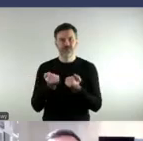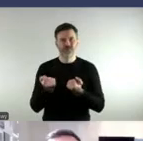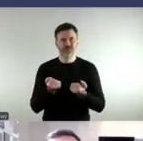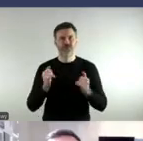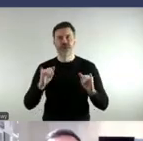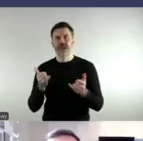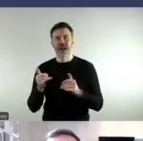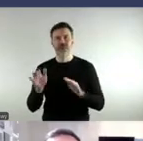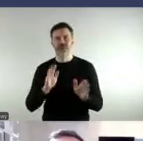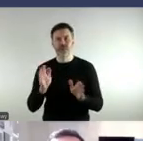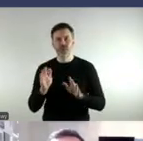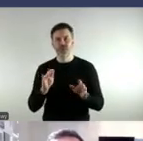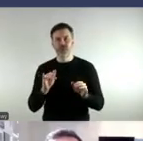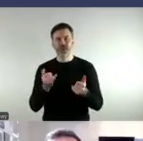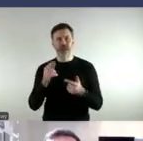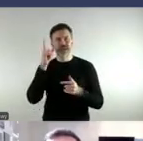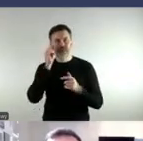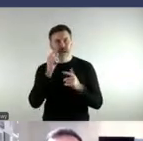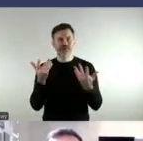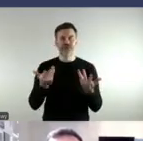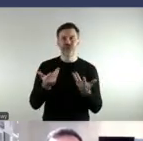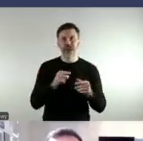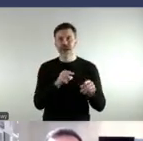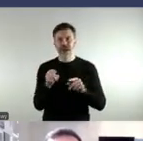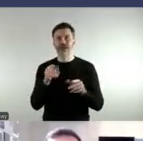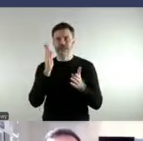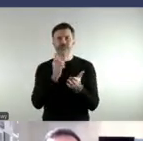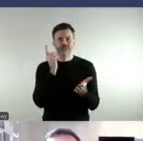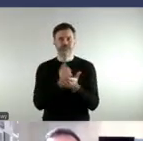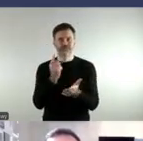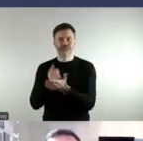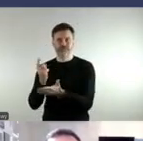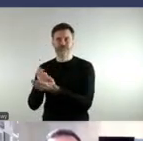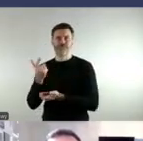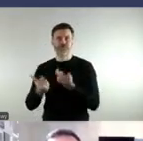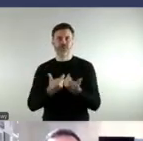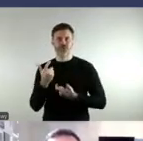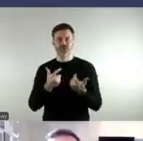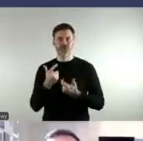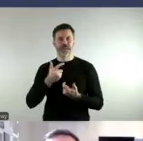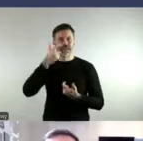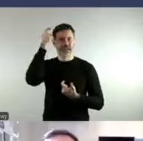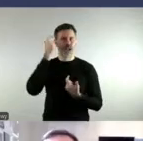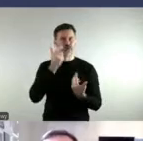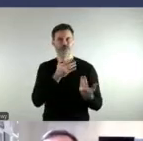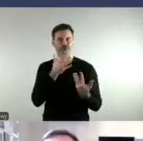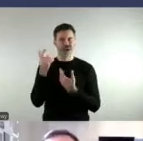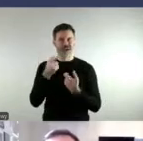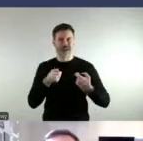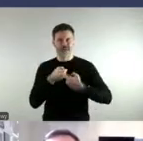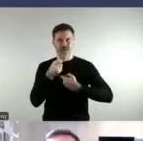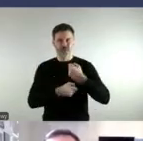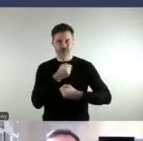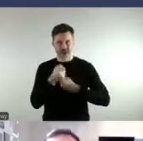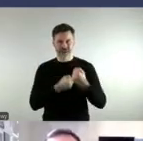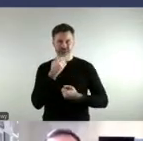accommodation, in order to host all these units, but most of these works were handled by the